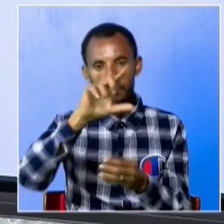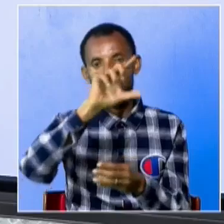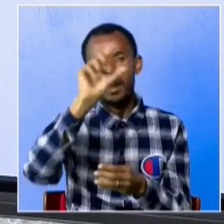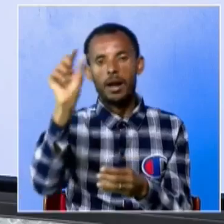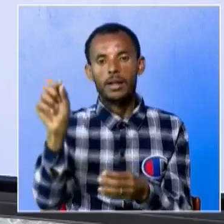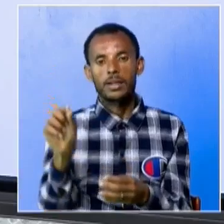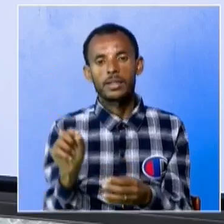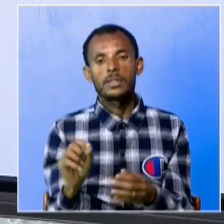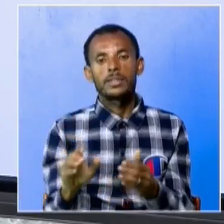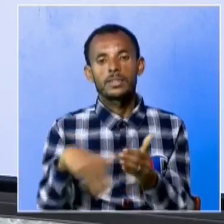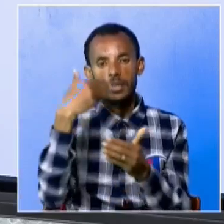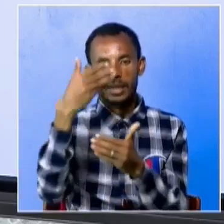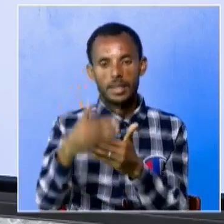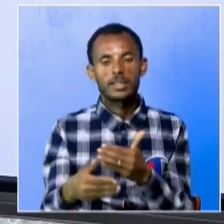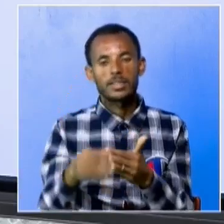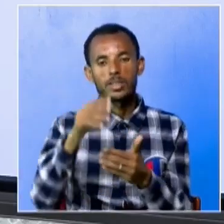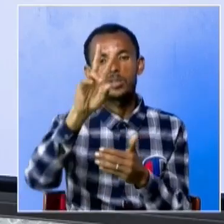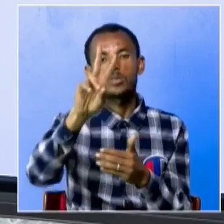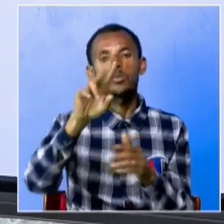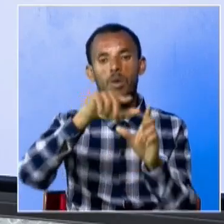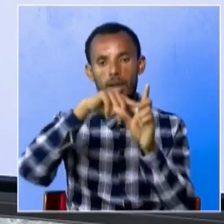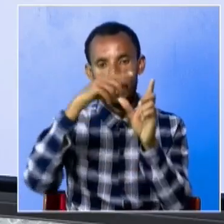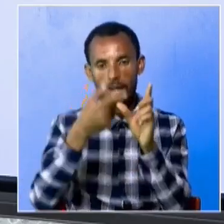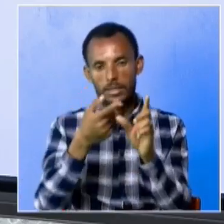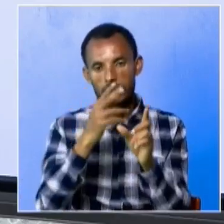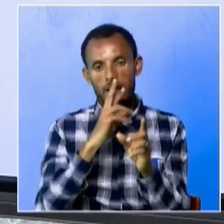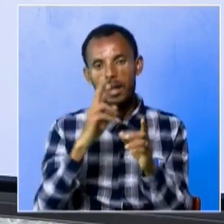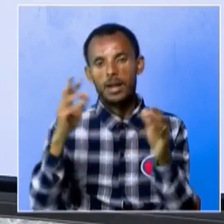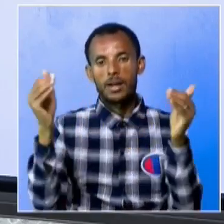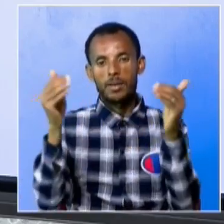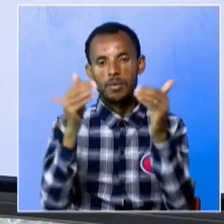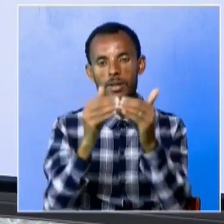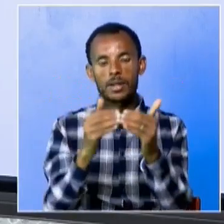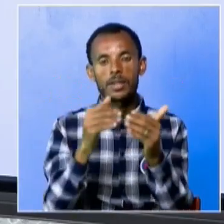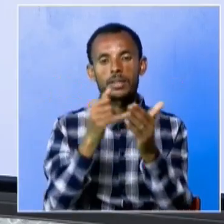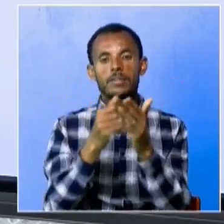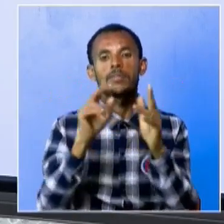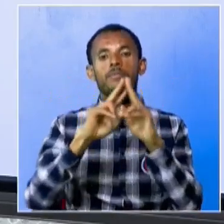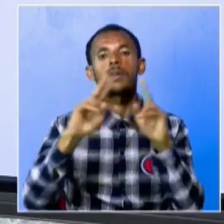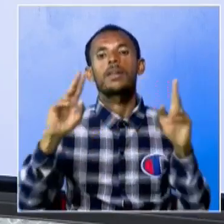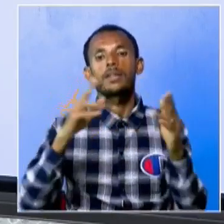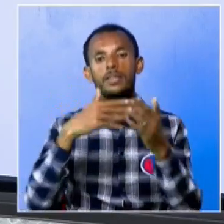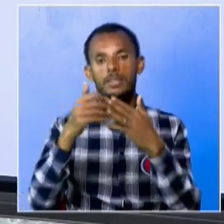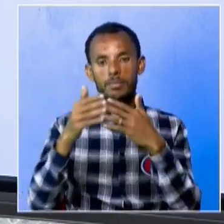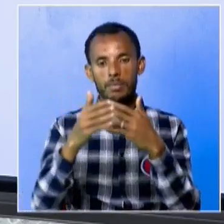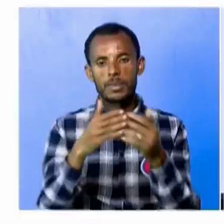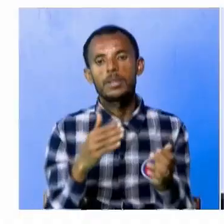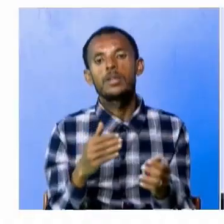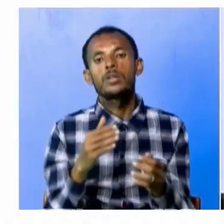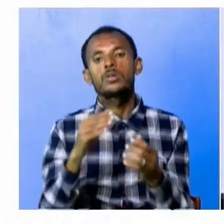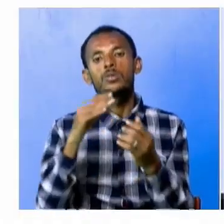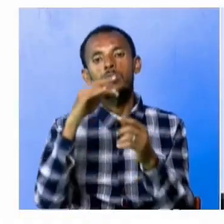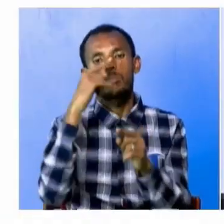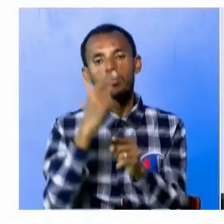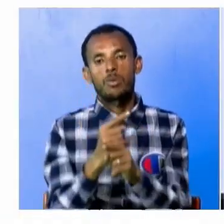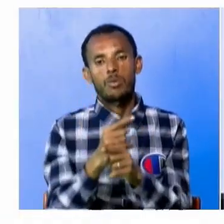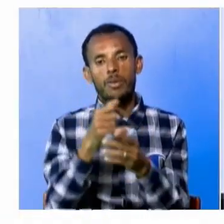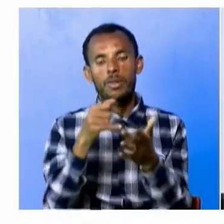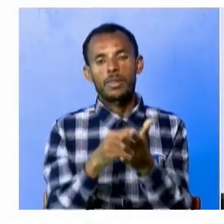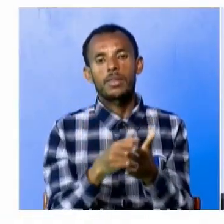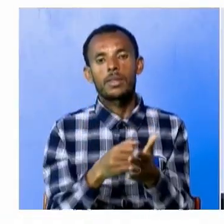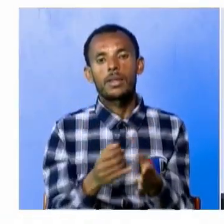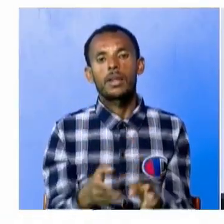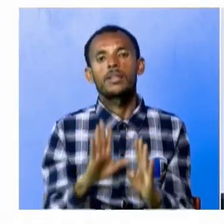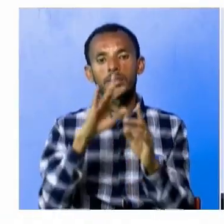arc, then the two angles are congruent, okay? It's very simple to prove it. So let's prove